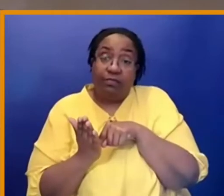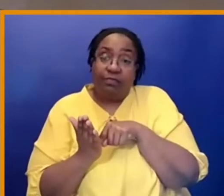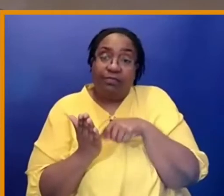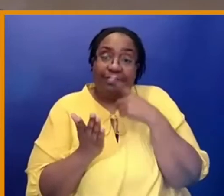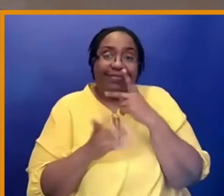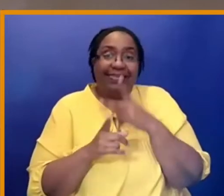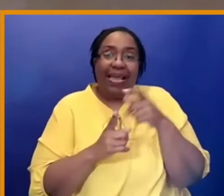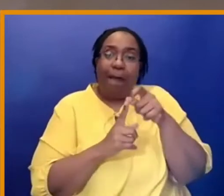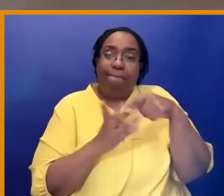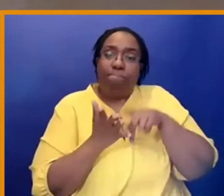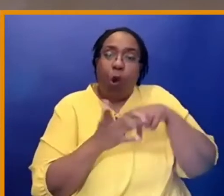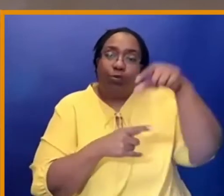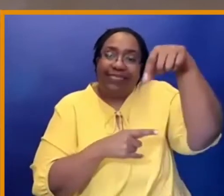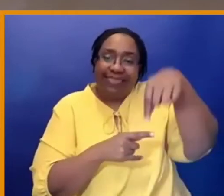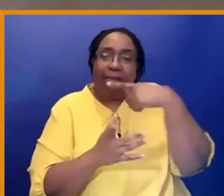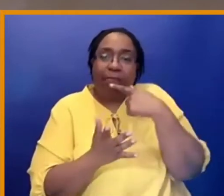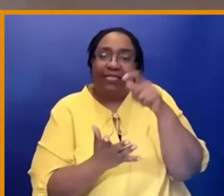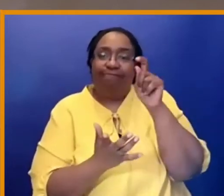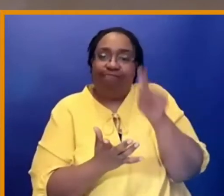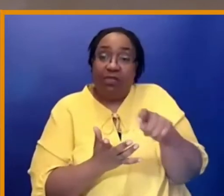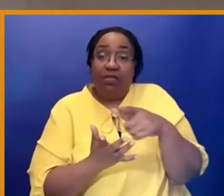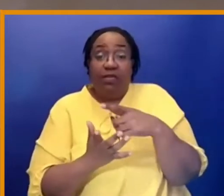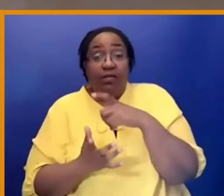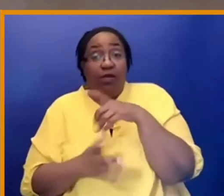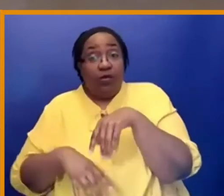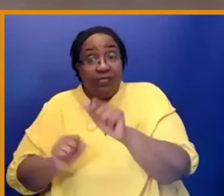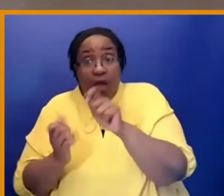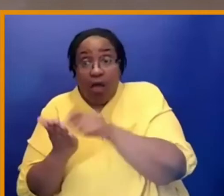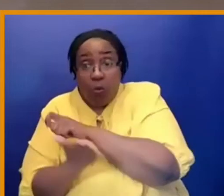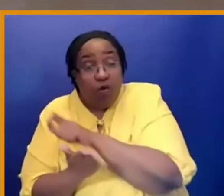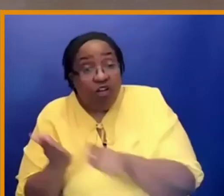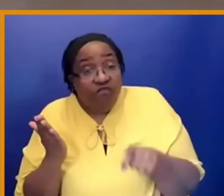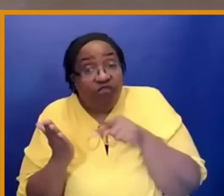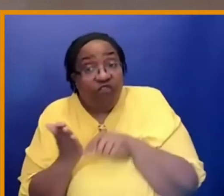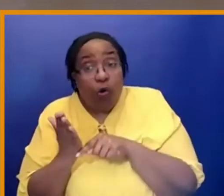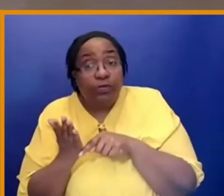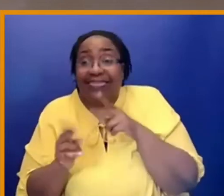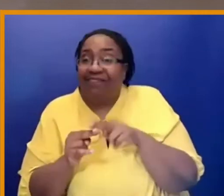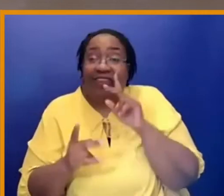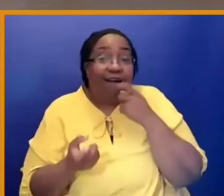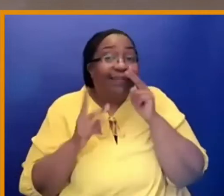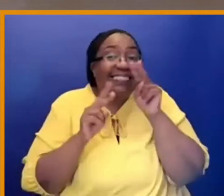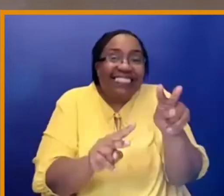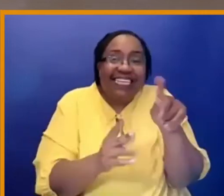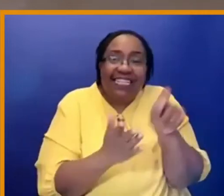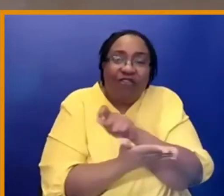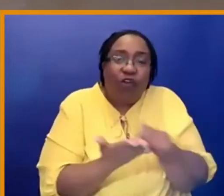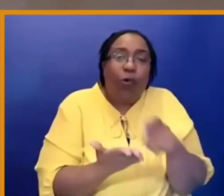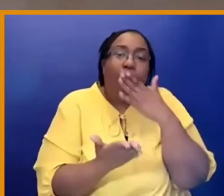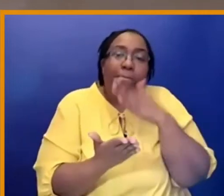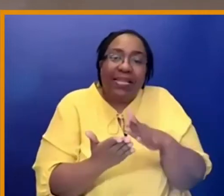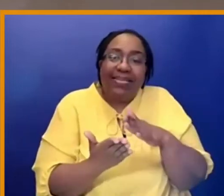auditorium. Chris, please start the vote. If anyone can't see the vote, please refresh your